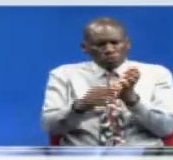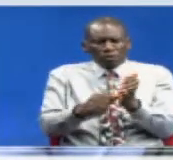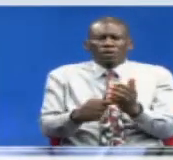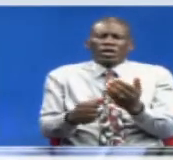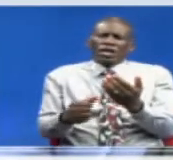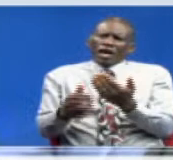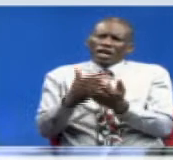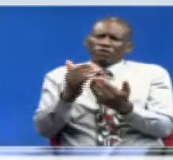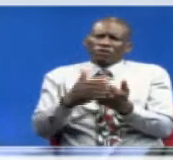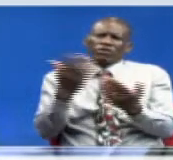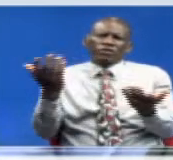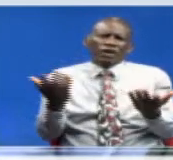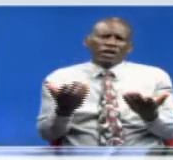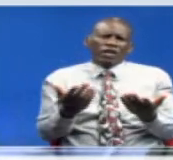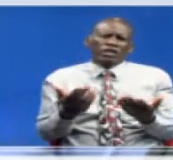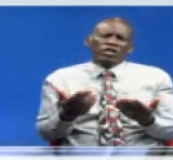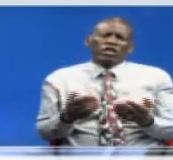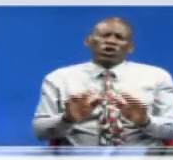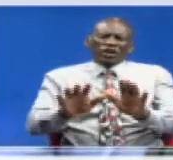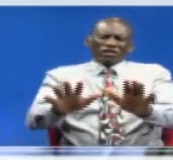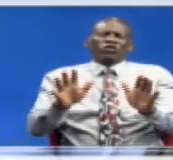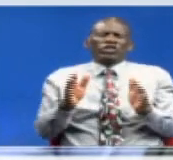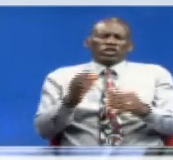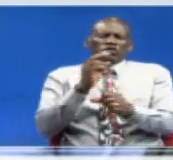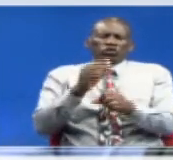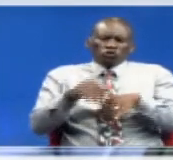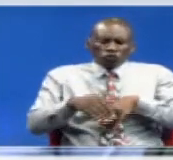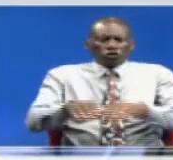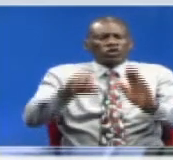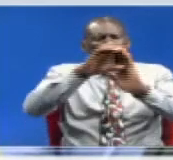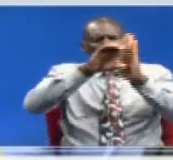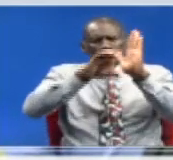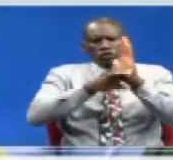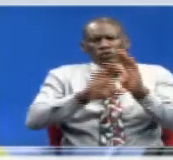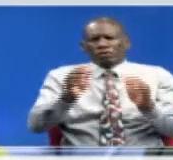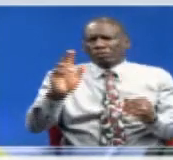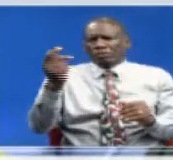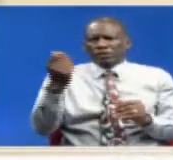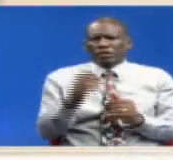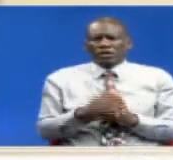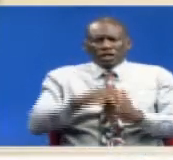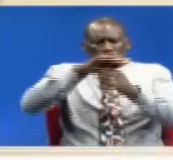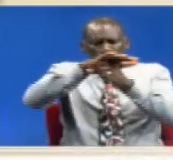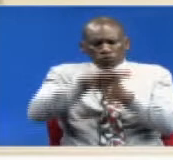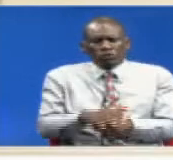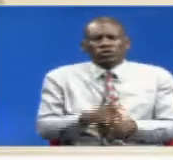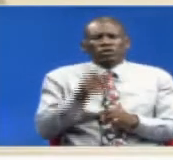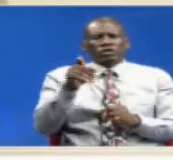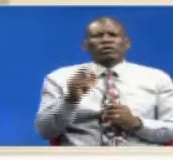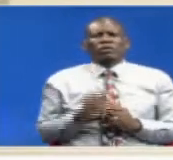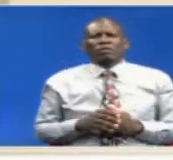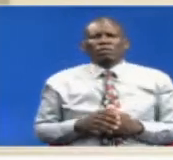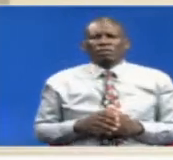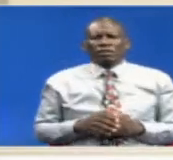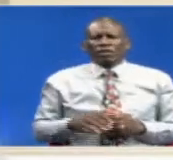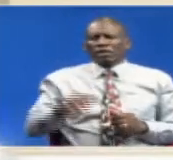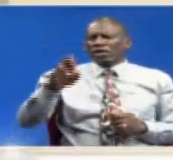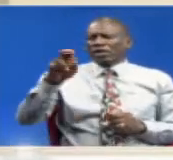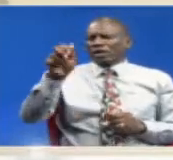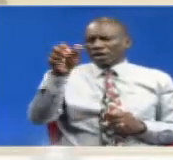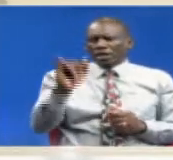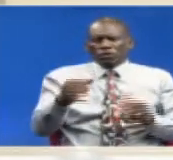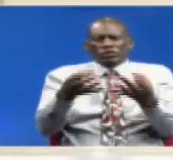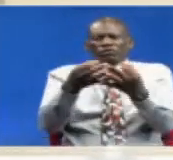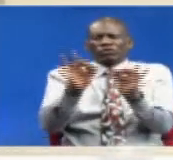of constitutional rights, threats, and intimidation. Jaswant Rai was released just